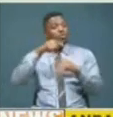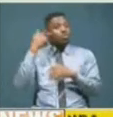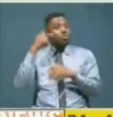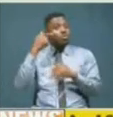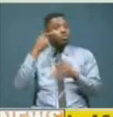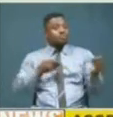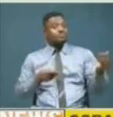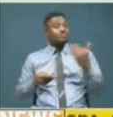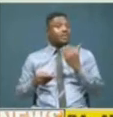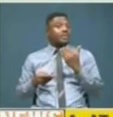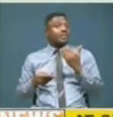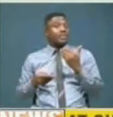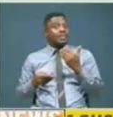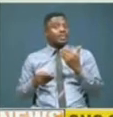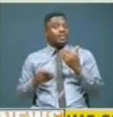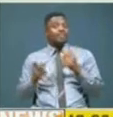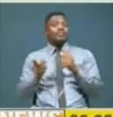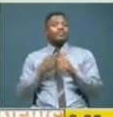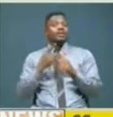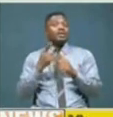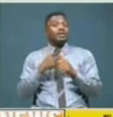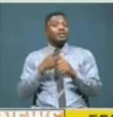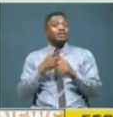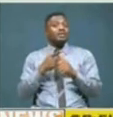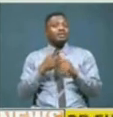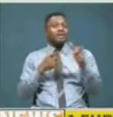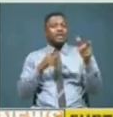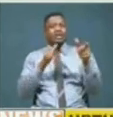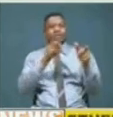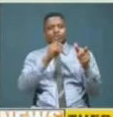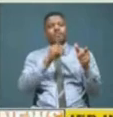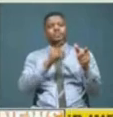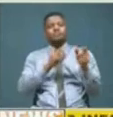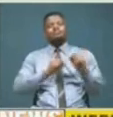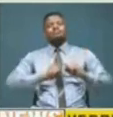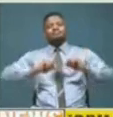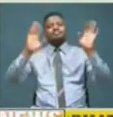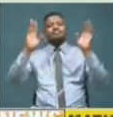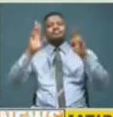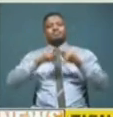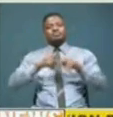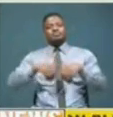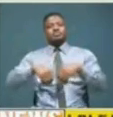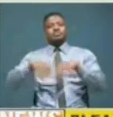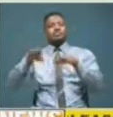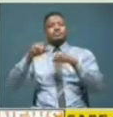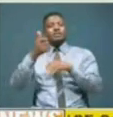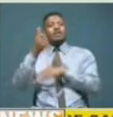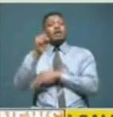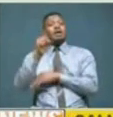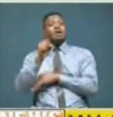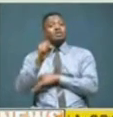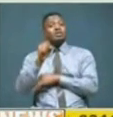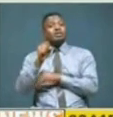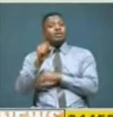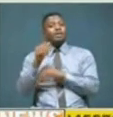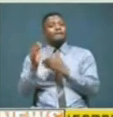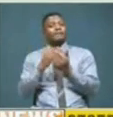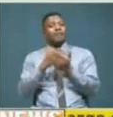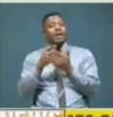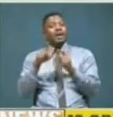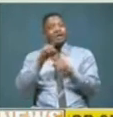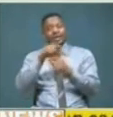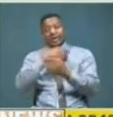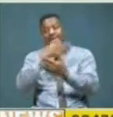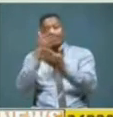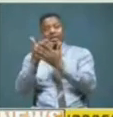him. At the first instance, Adinkra did that. He surrendered the stool to the Asante emissaries. However, as soon as he got to the